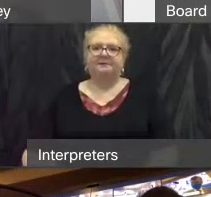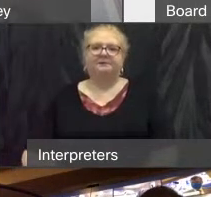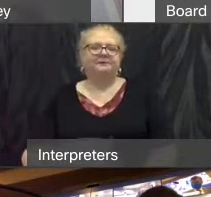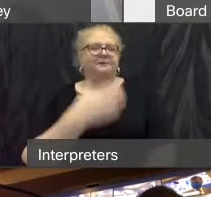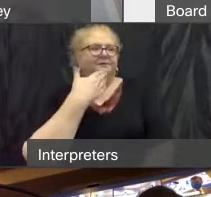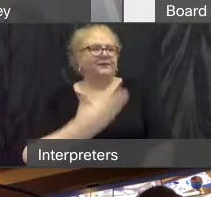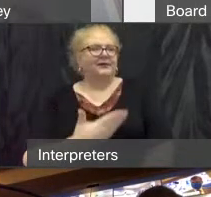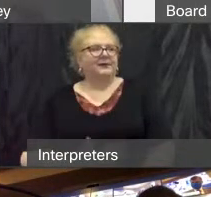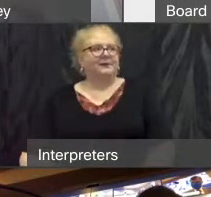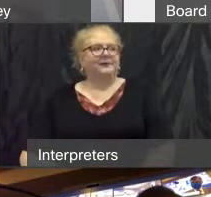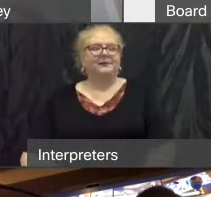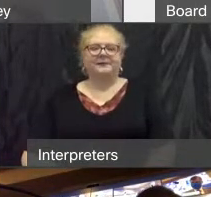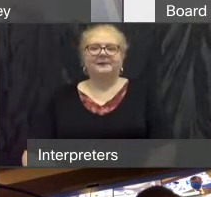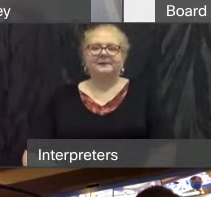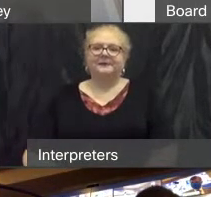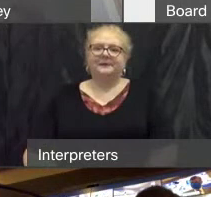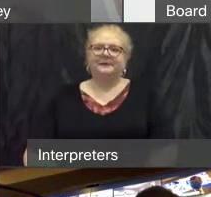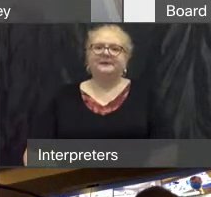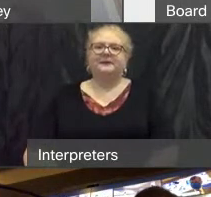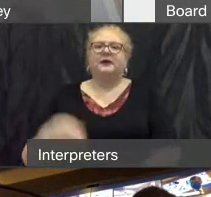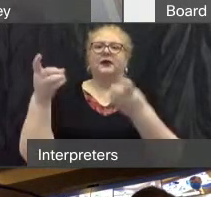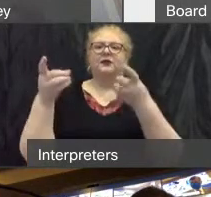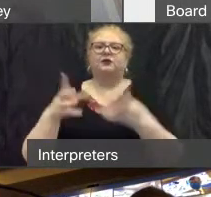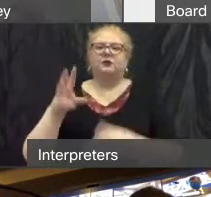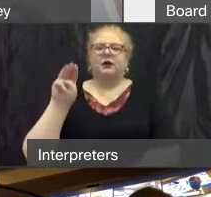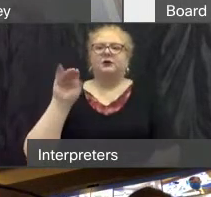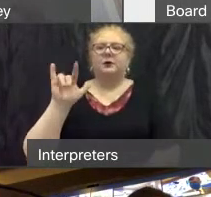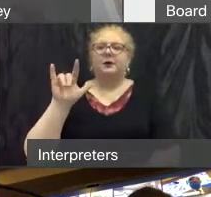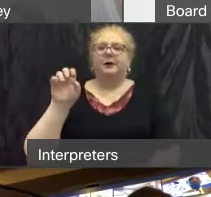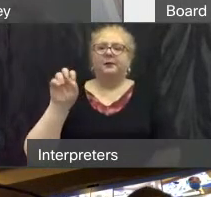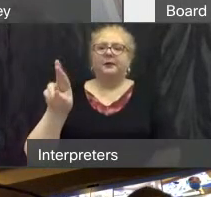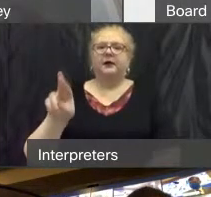Thank you. Director Miller.